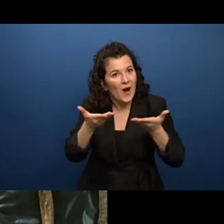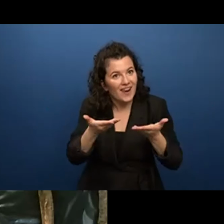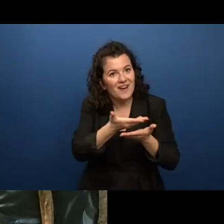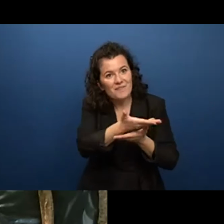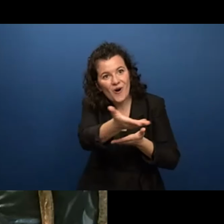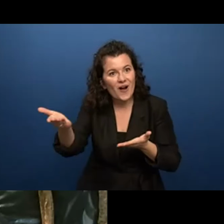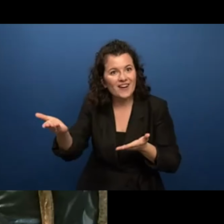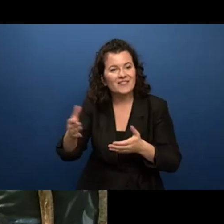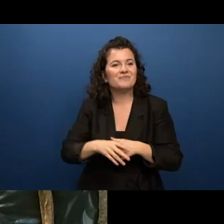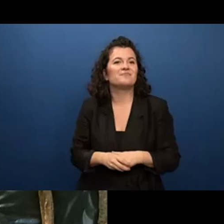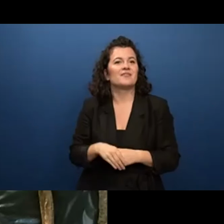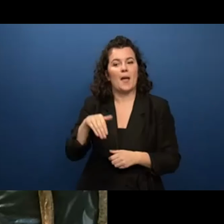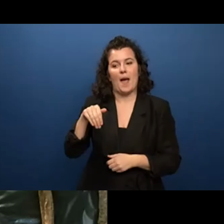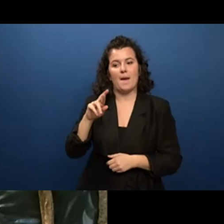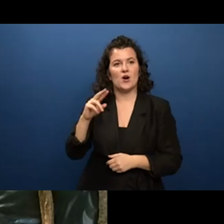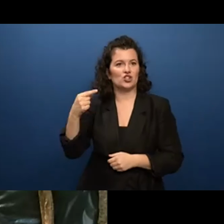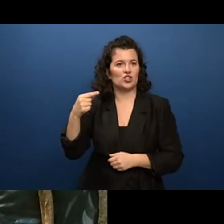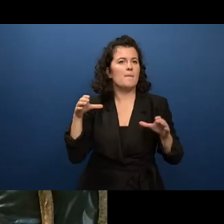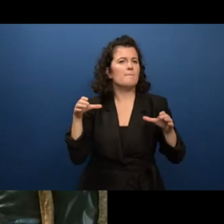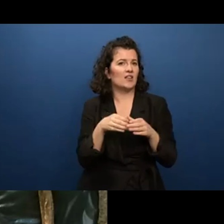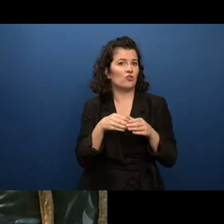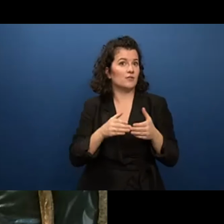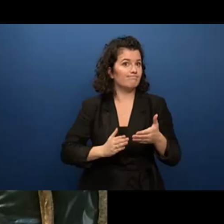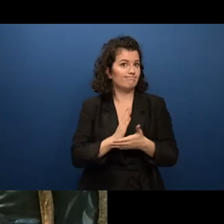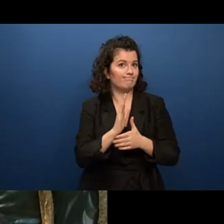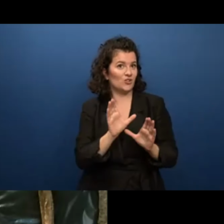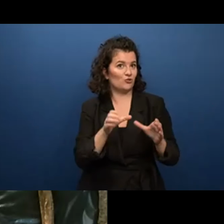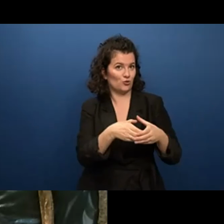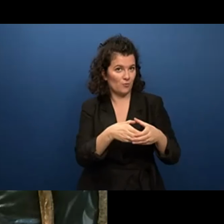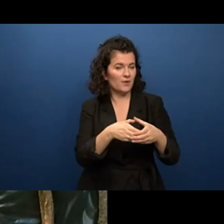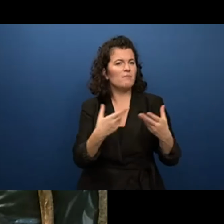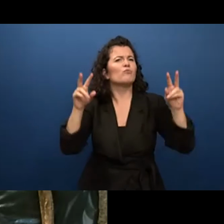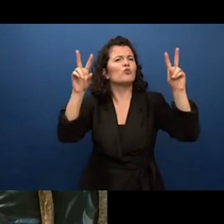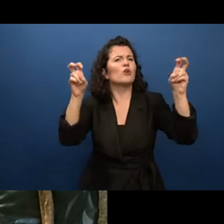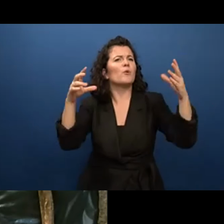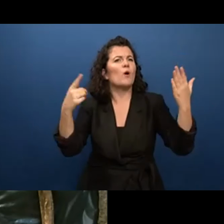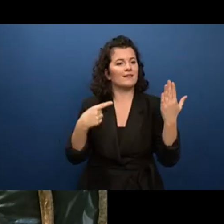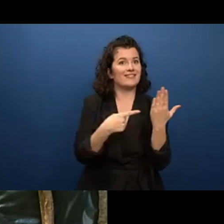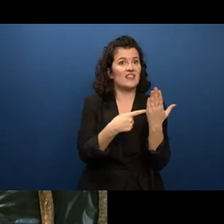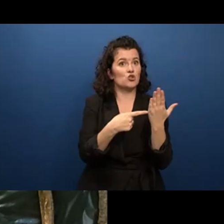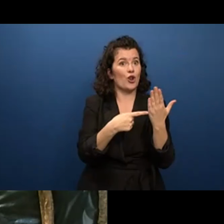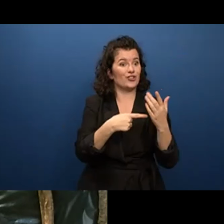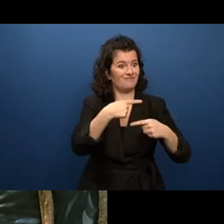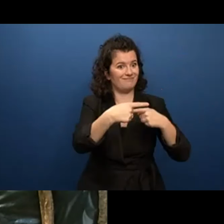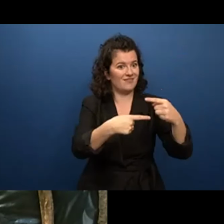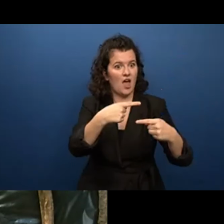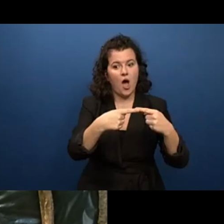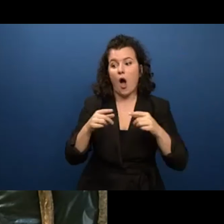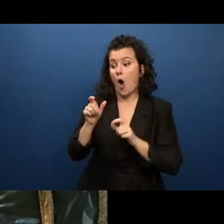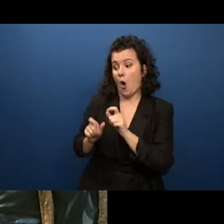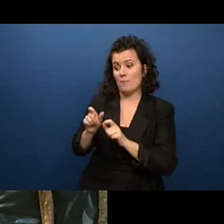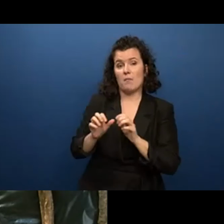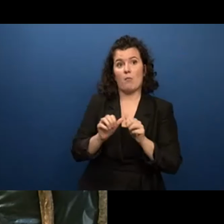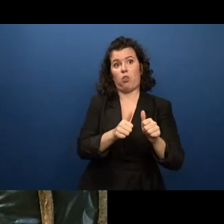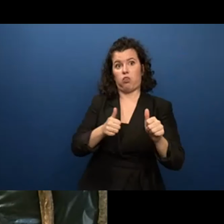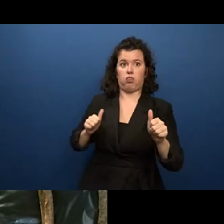to Minority Rights Group International's event, Technology to Leave No One Behind, ? Where we will be exploring the